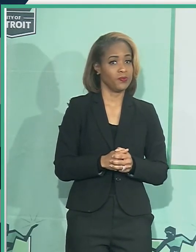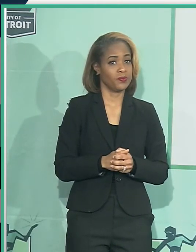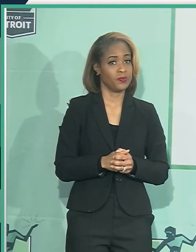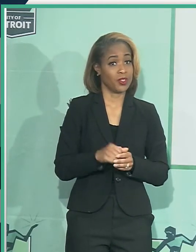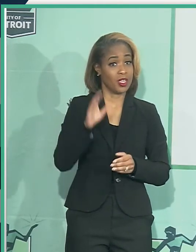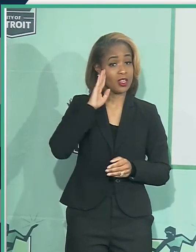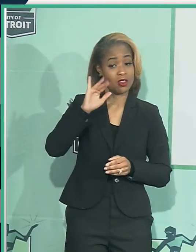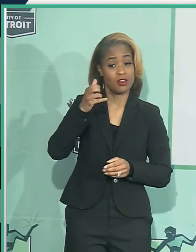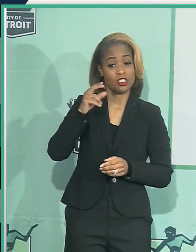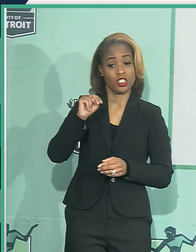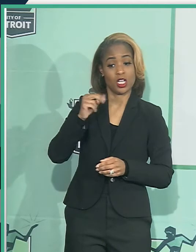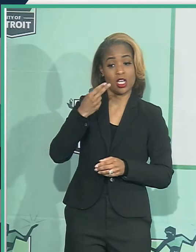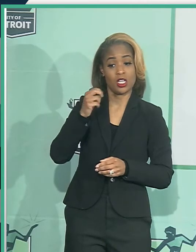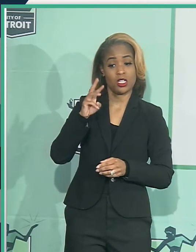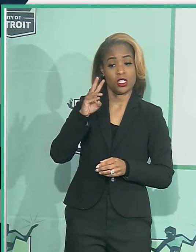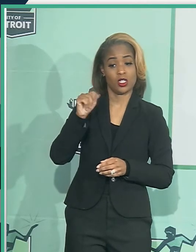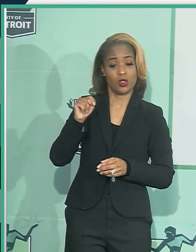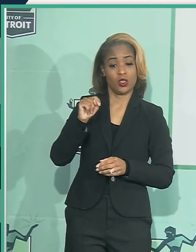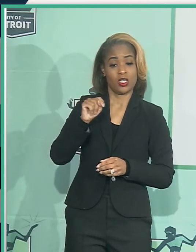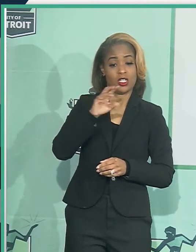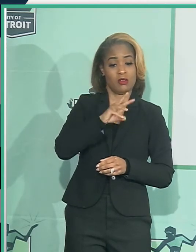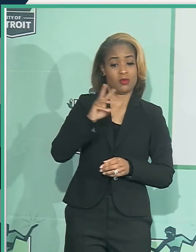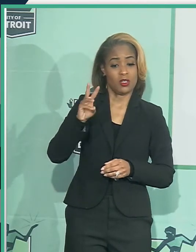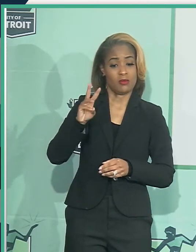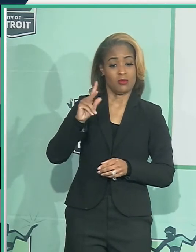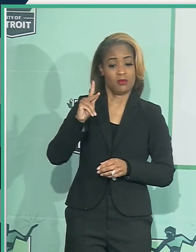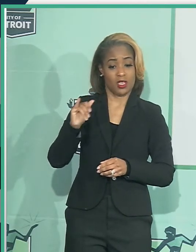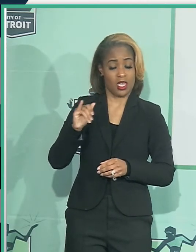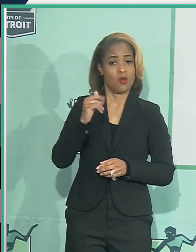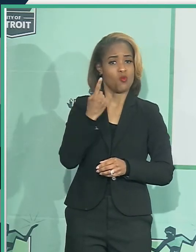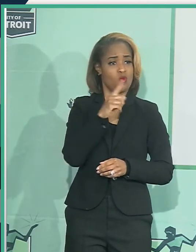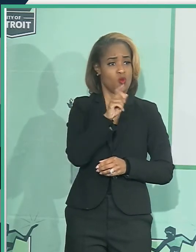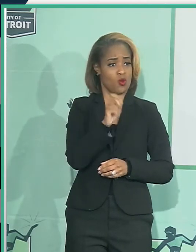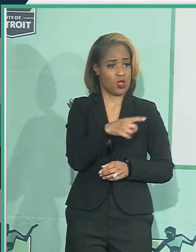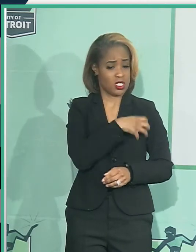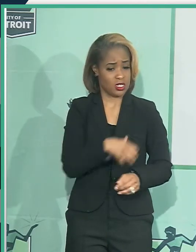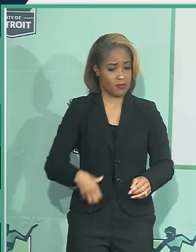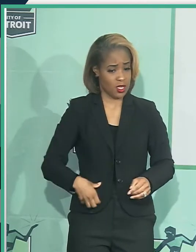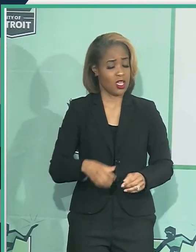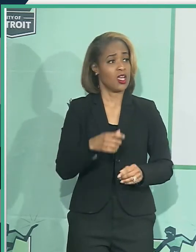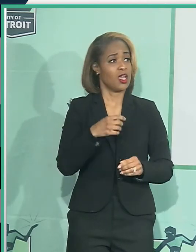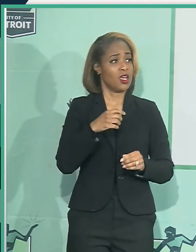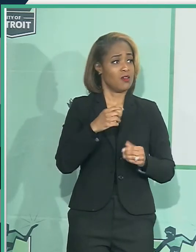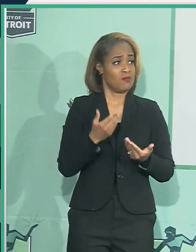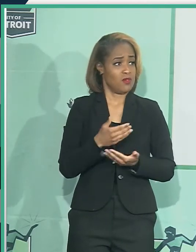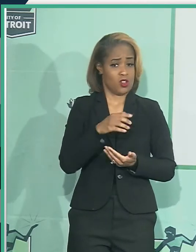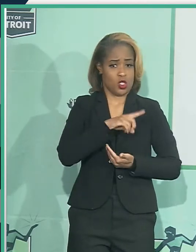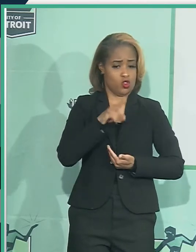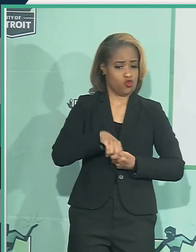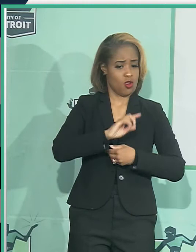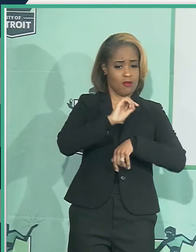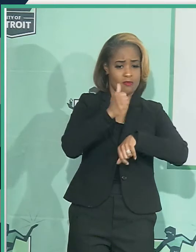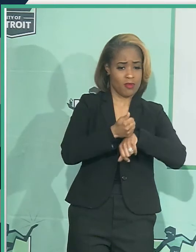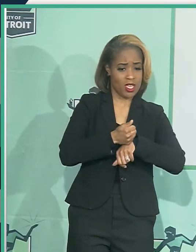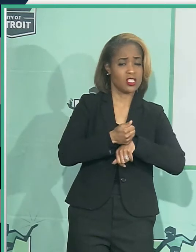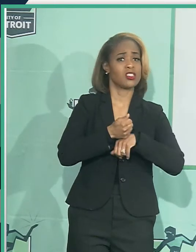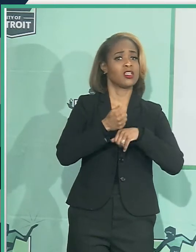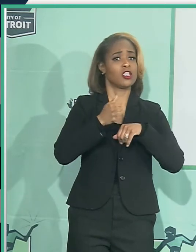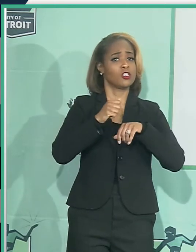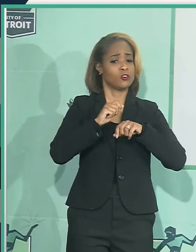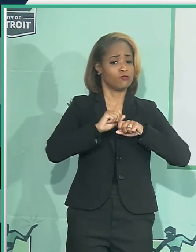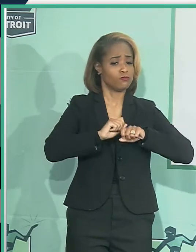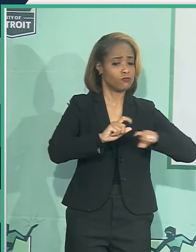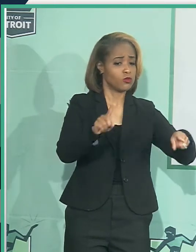Hi, John Hewitt, WWJ. I had just one question, Mayor, appreciating, as I start, you're Detroit-based, you're all focusing on obviously delivering to city